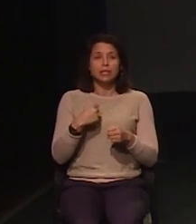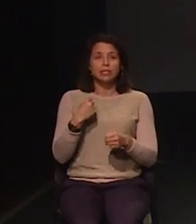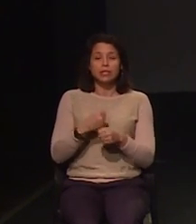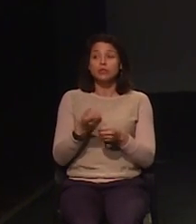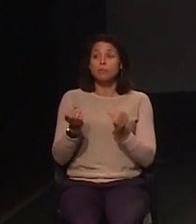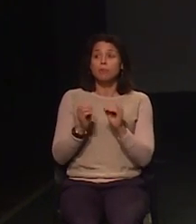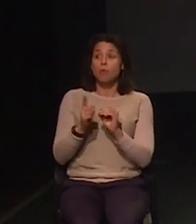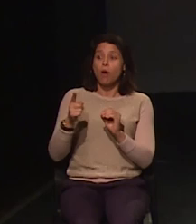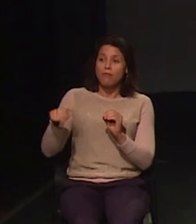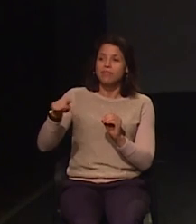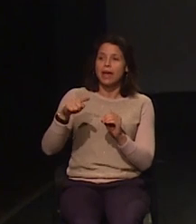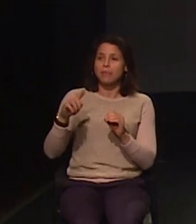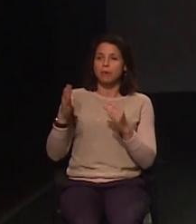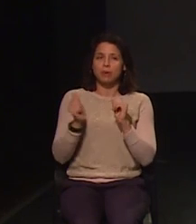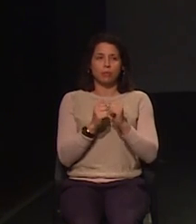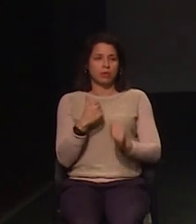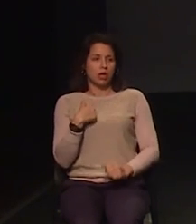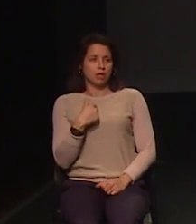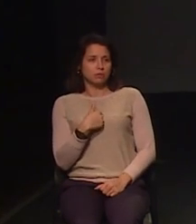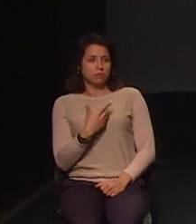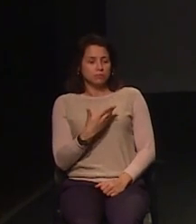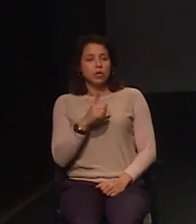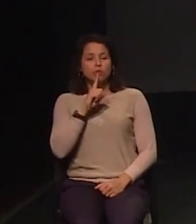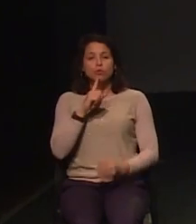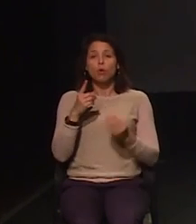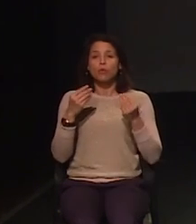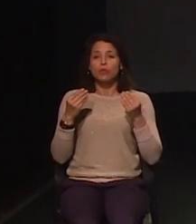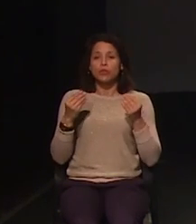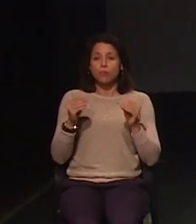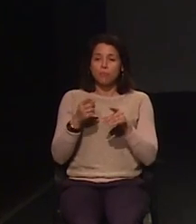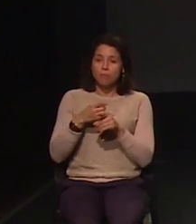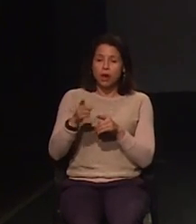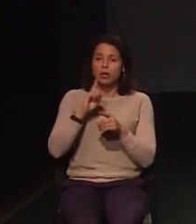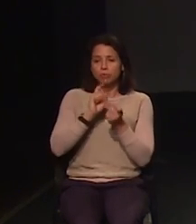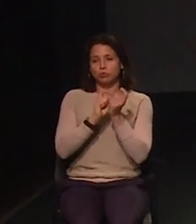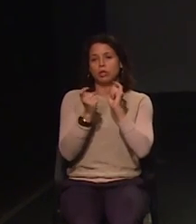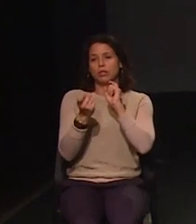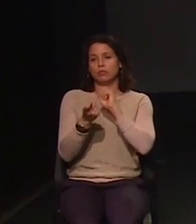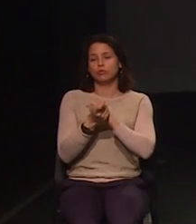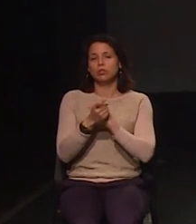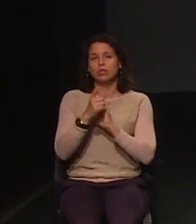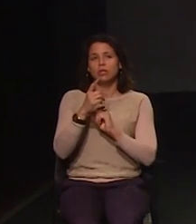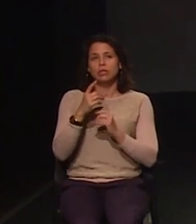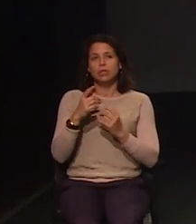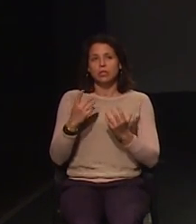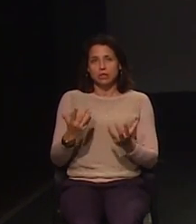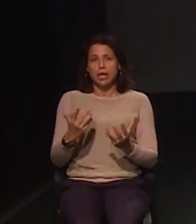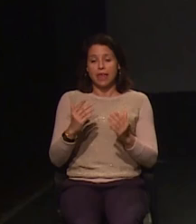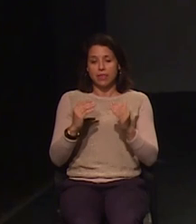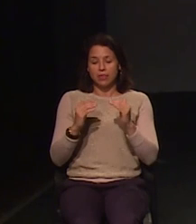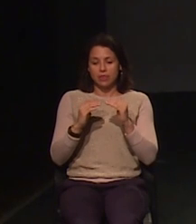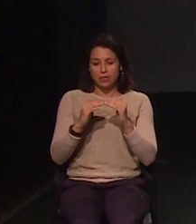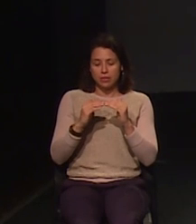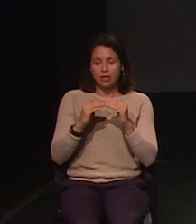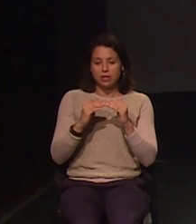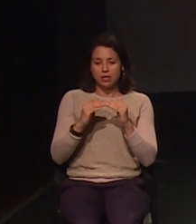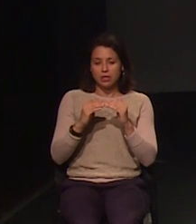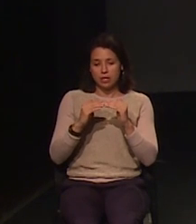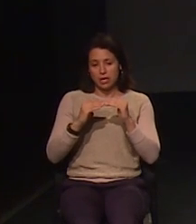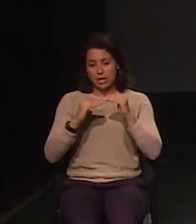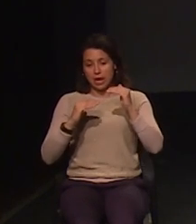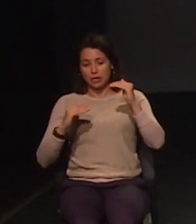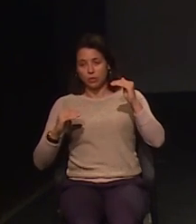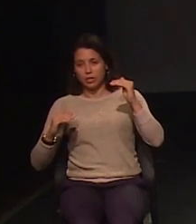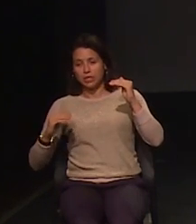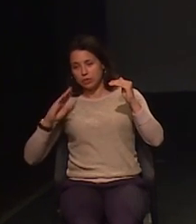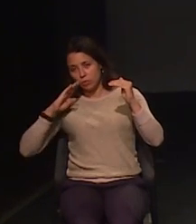than us. So in a way, the market is going to actually dictate how a lot of these inequities in terms of access